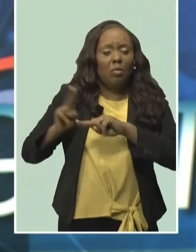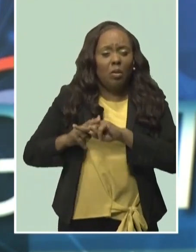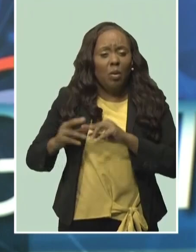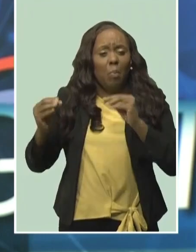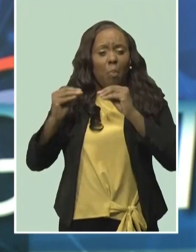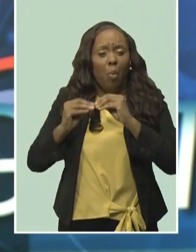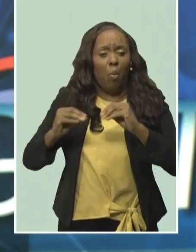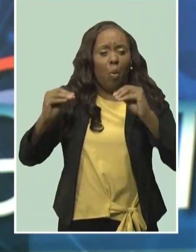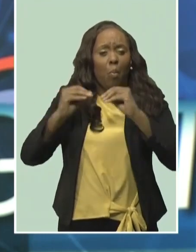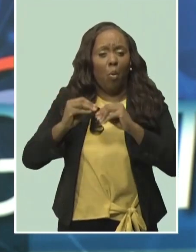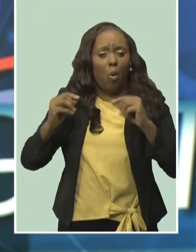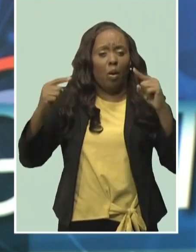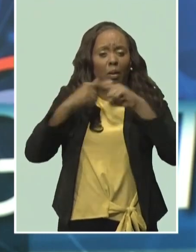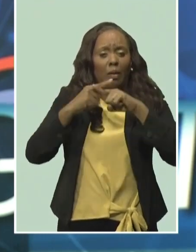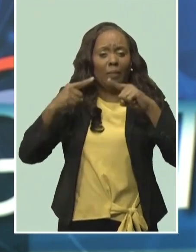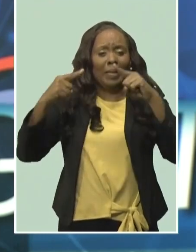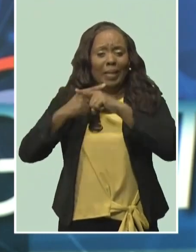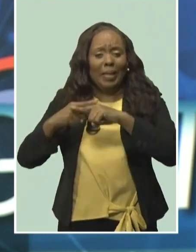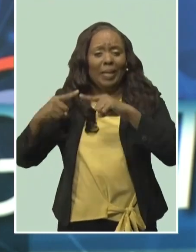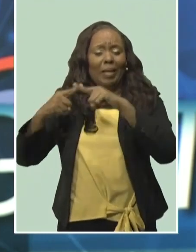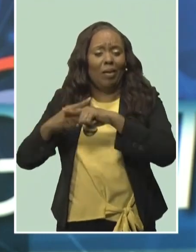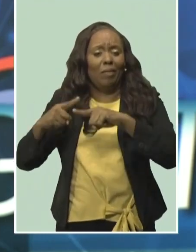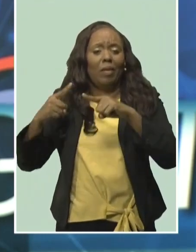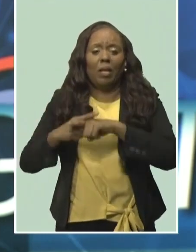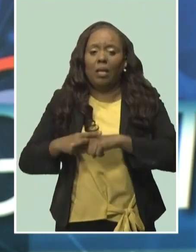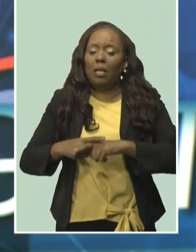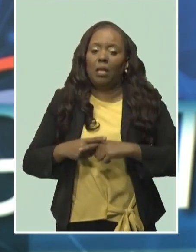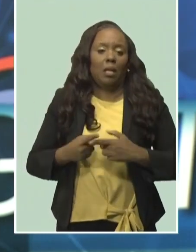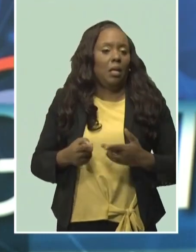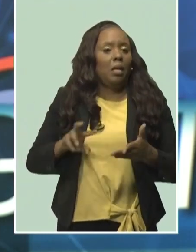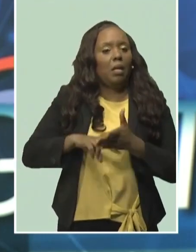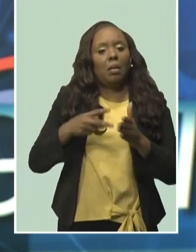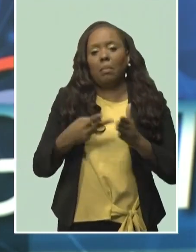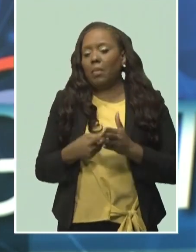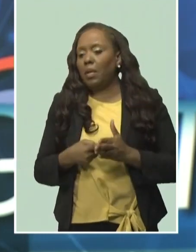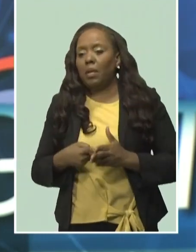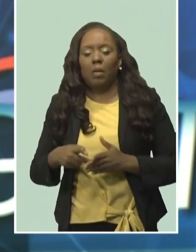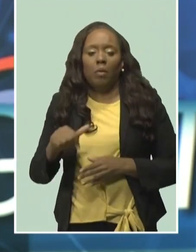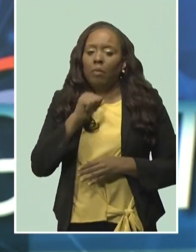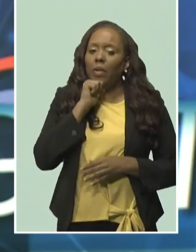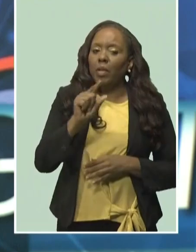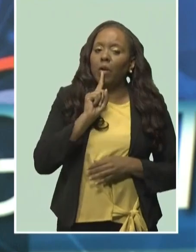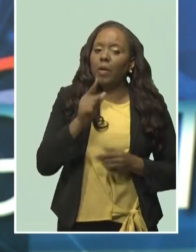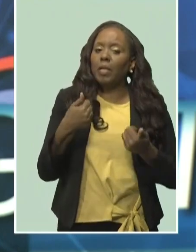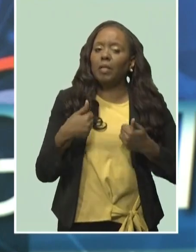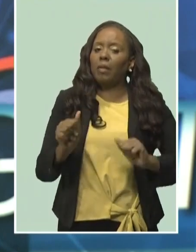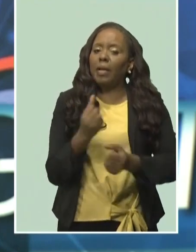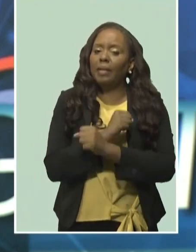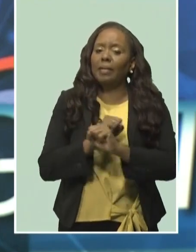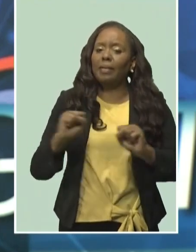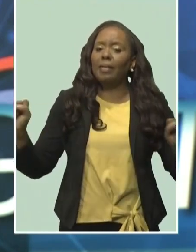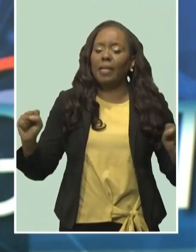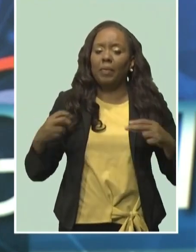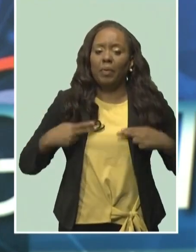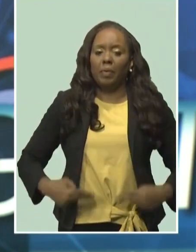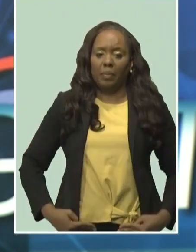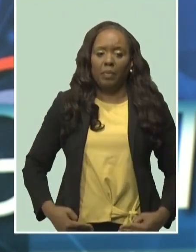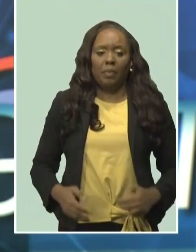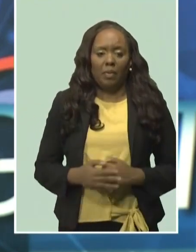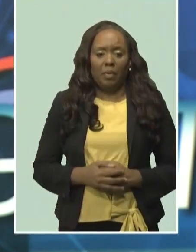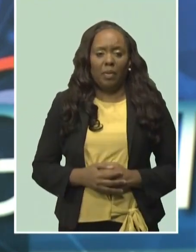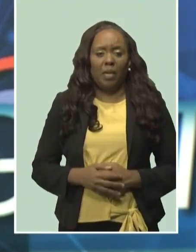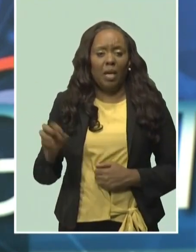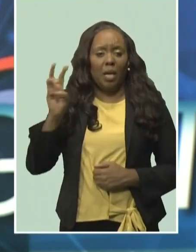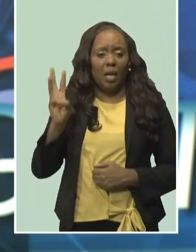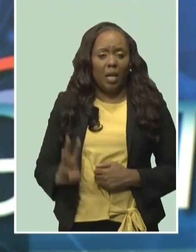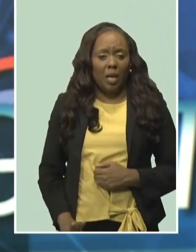are threatening to delay saving humanity and the planet. She says the progress recorded over the past 6 months in the climate fight